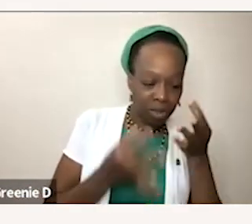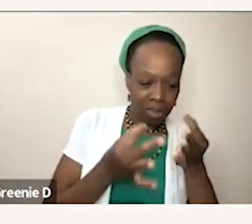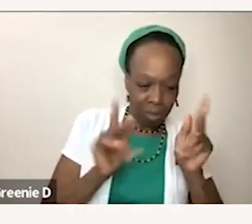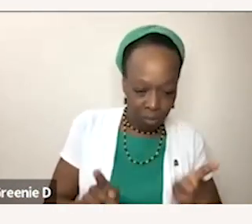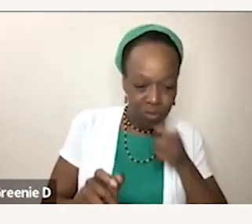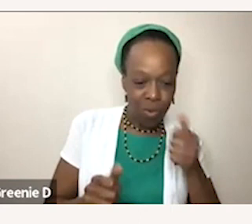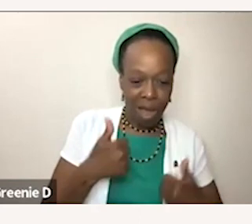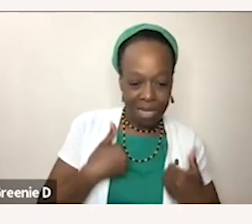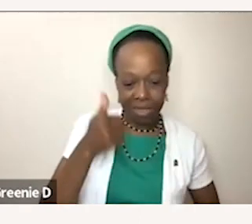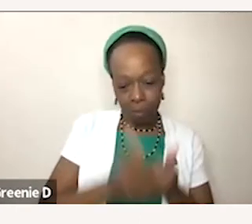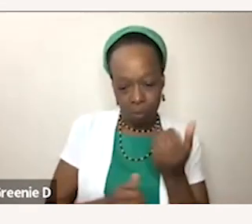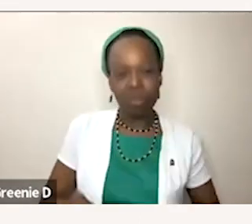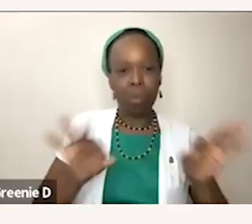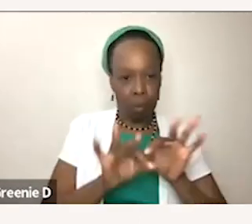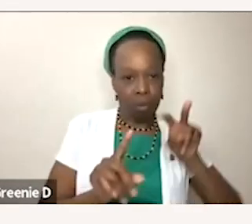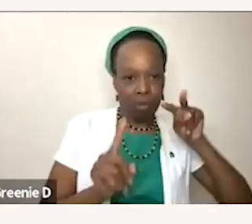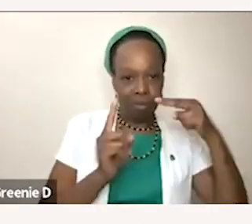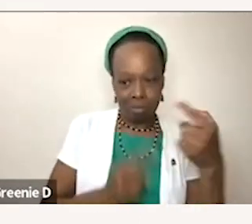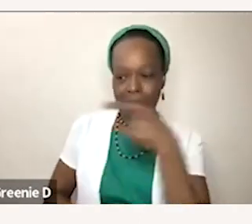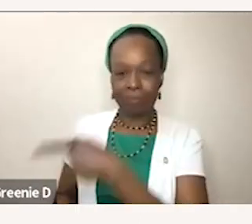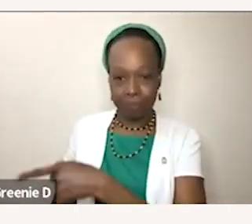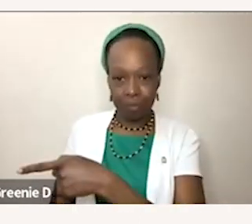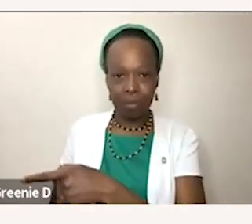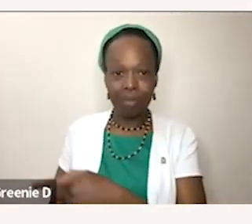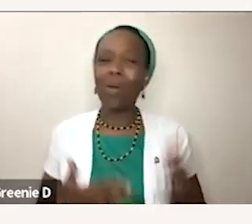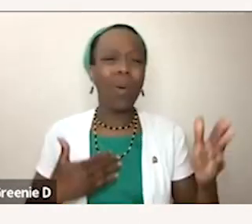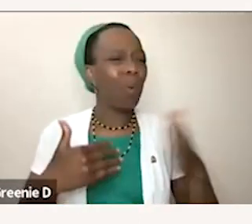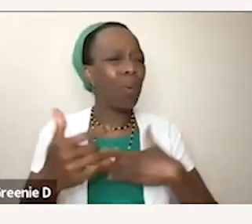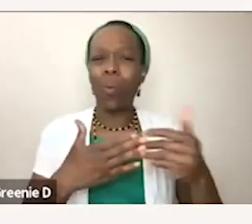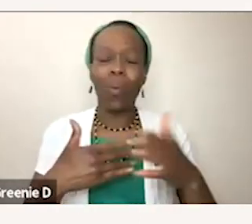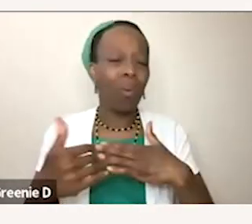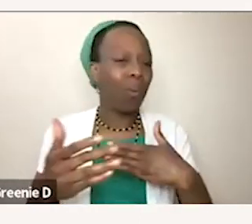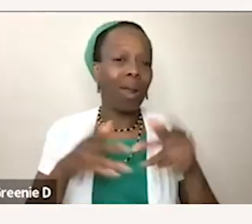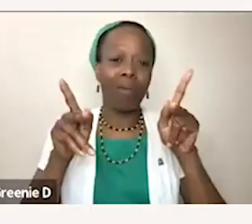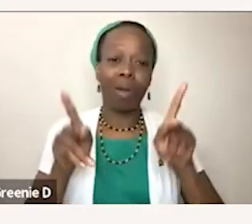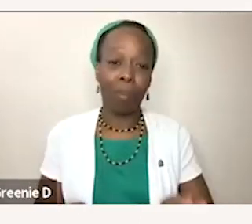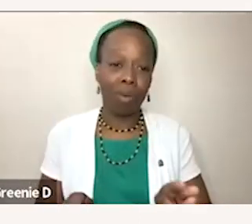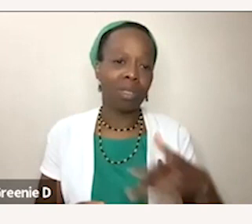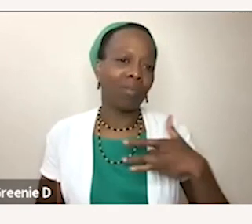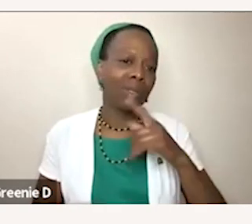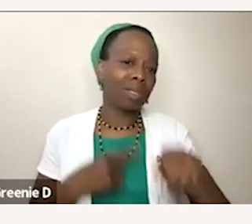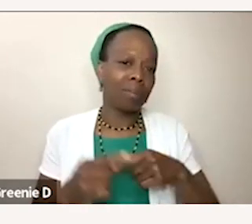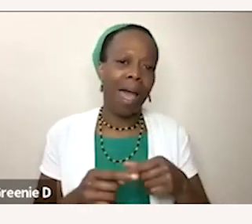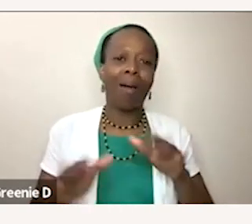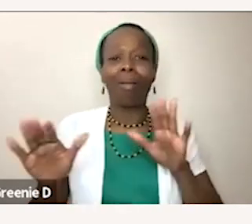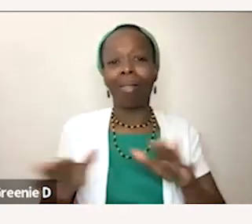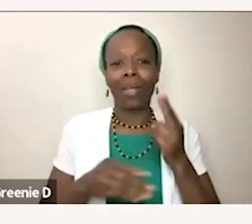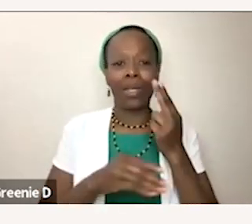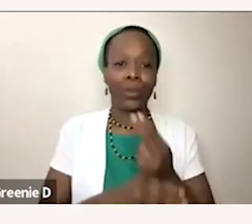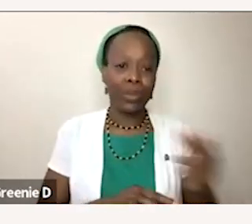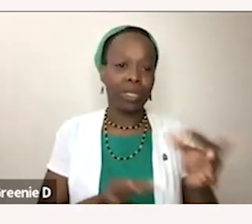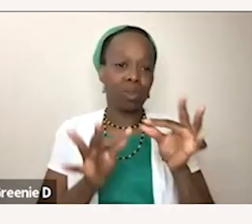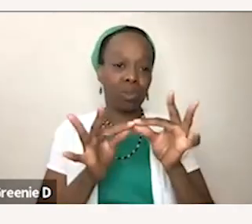might feel about one of these casual examples of ableism, if someone else, either in your life directly